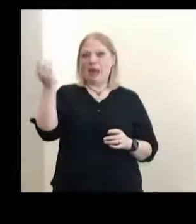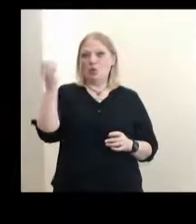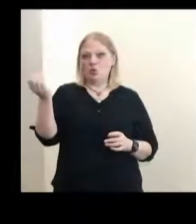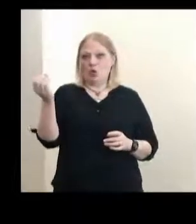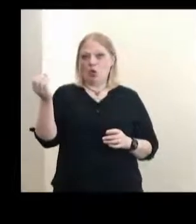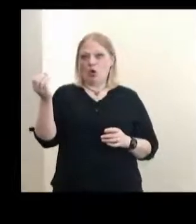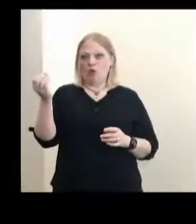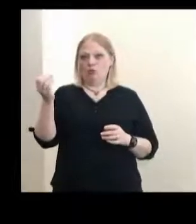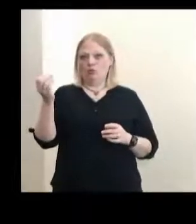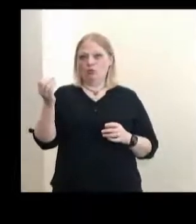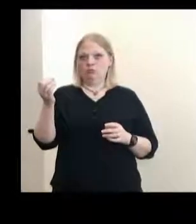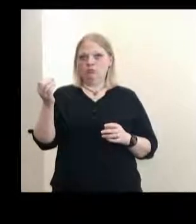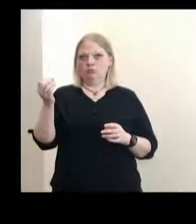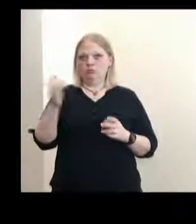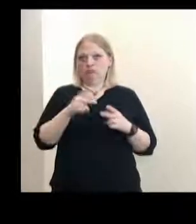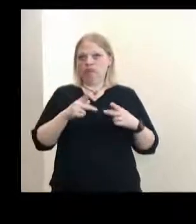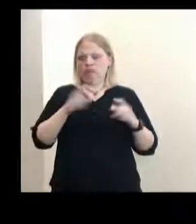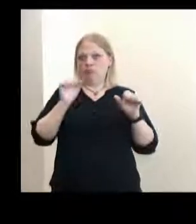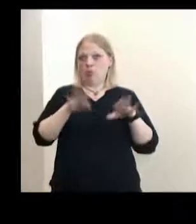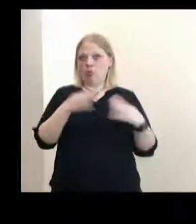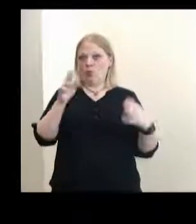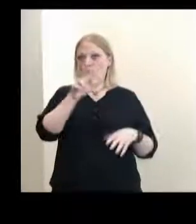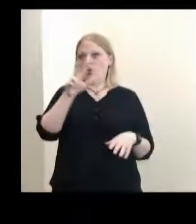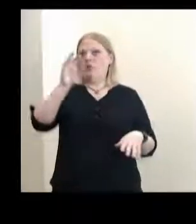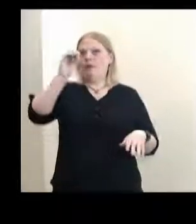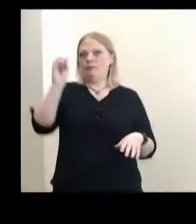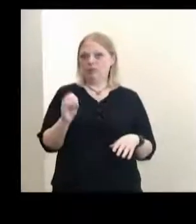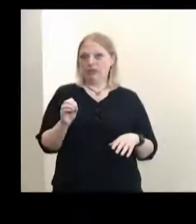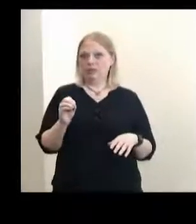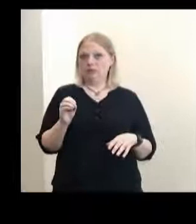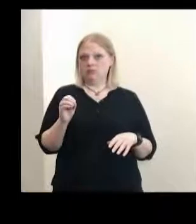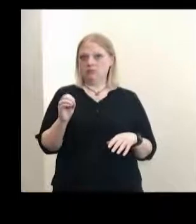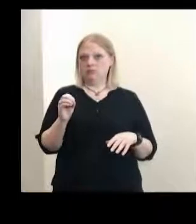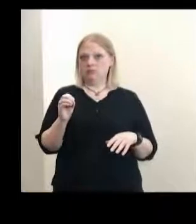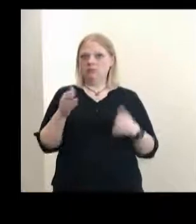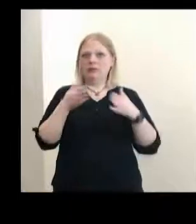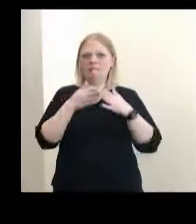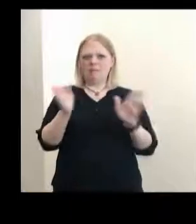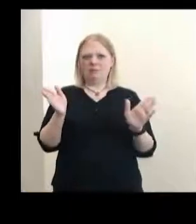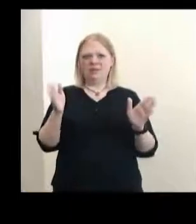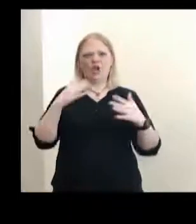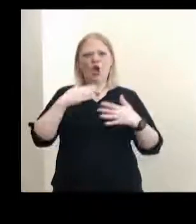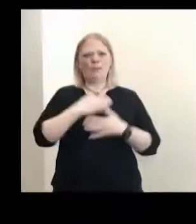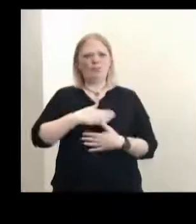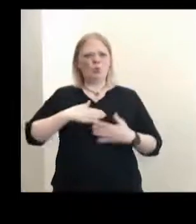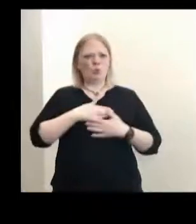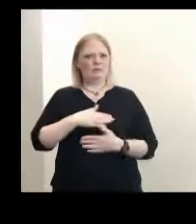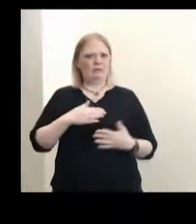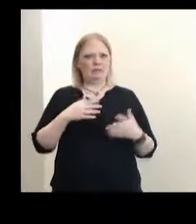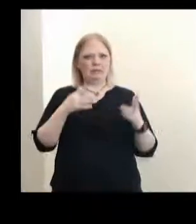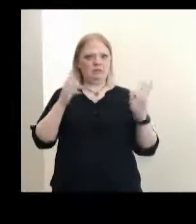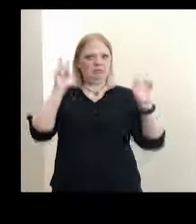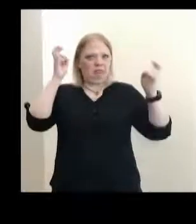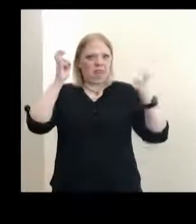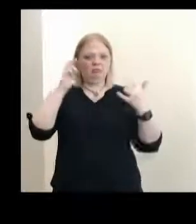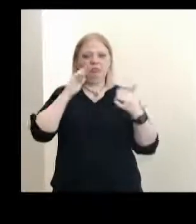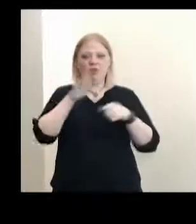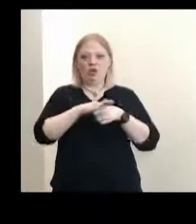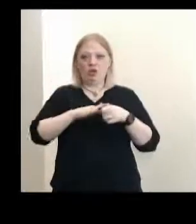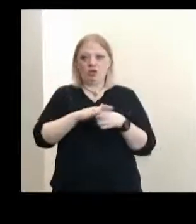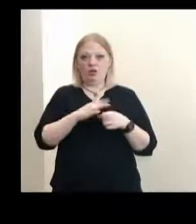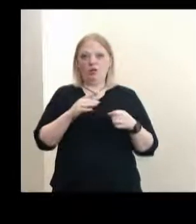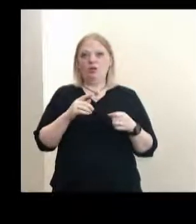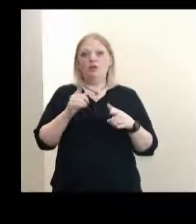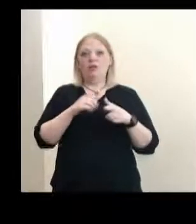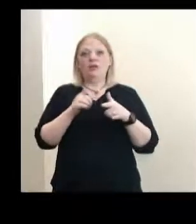spaces can open up at 33% capacity of these public amusement areas. And then, of course,